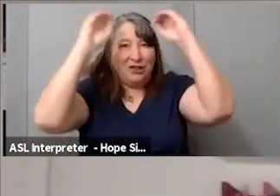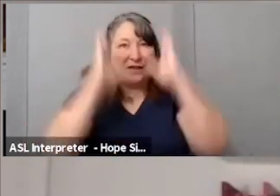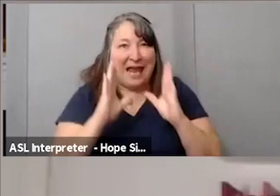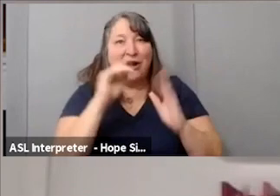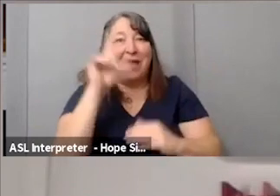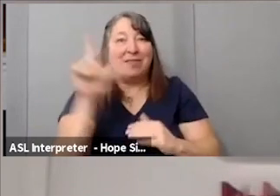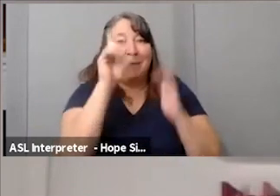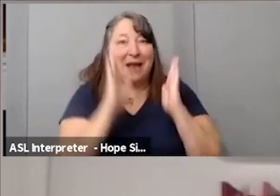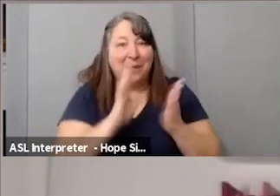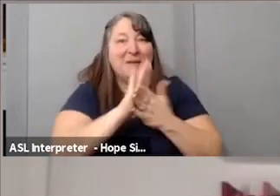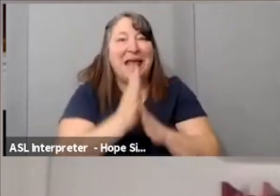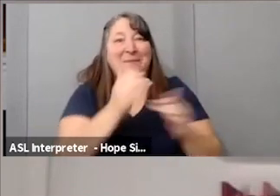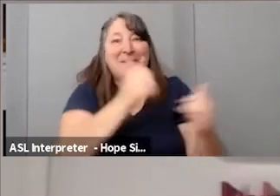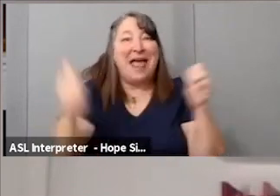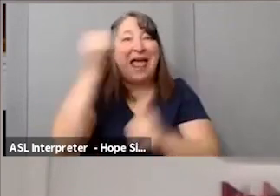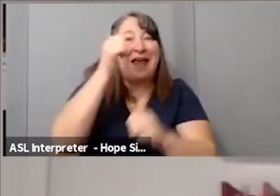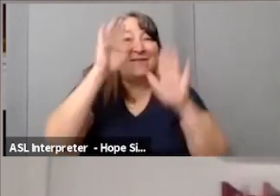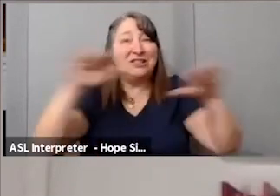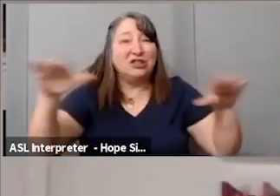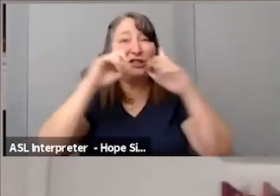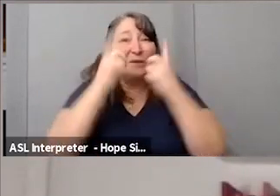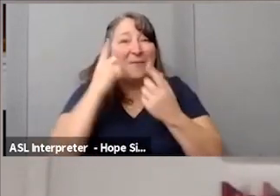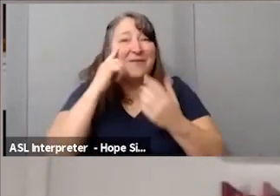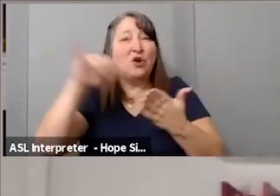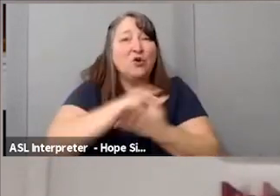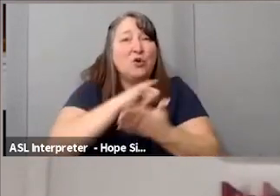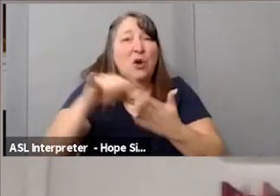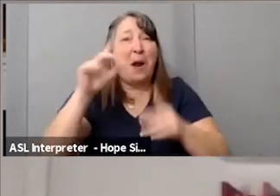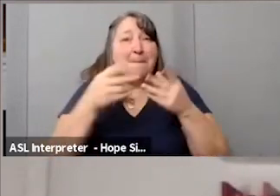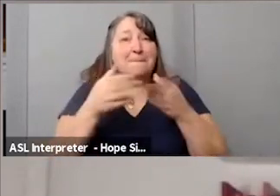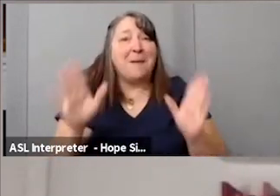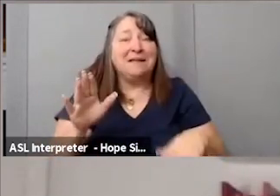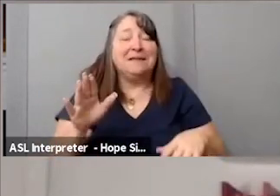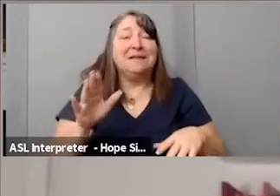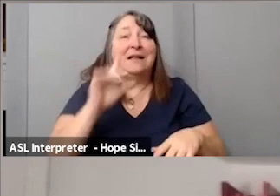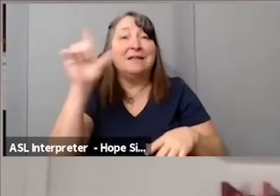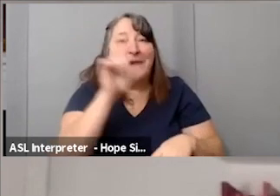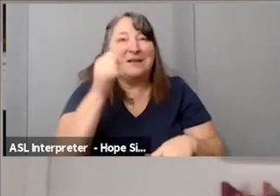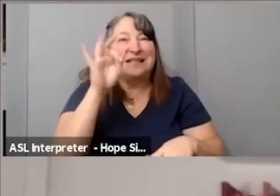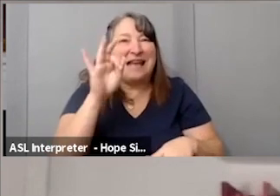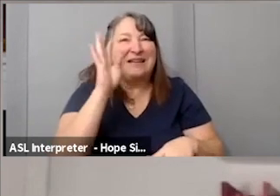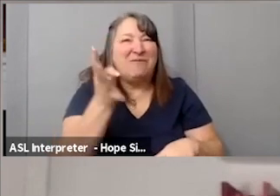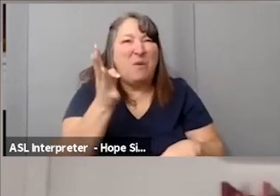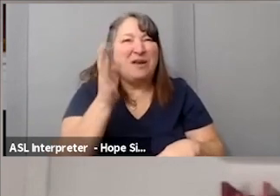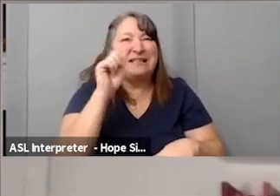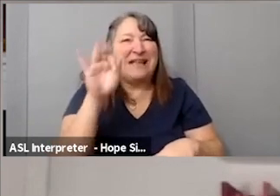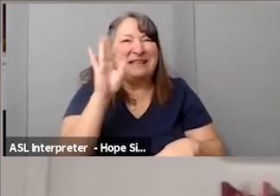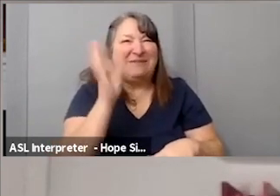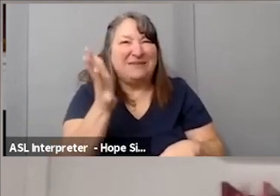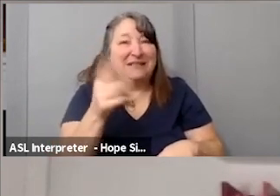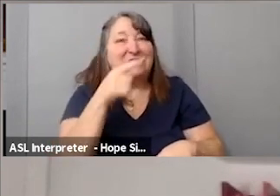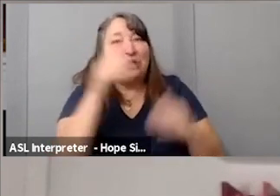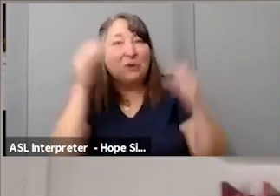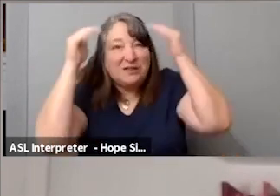head of the children's department at the New York Public Library in the 1940s, 50s, and 60s. So she was extremely focused on telling